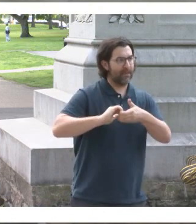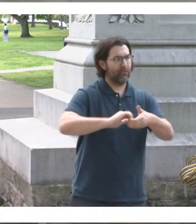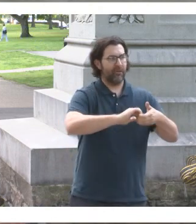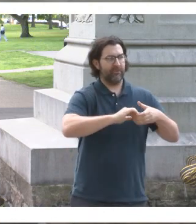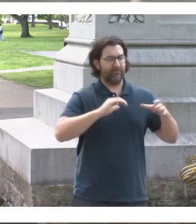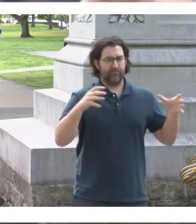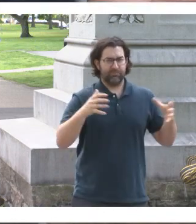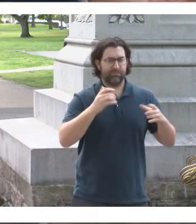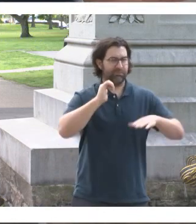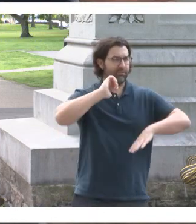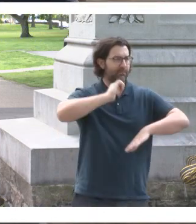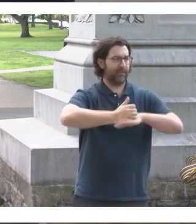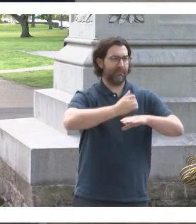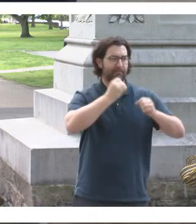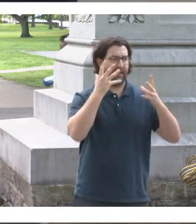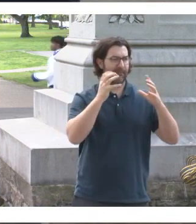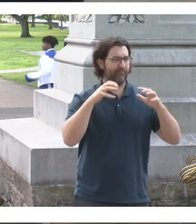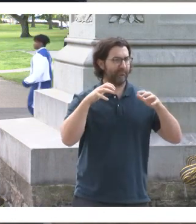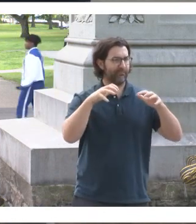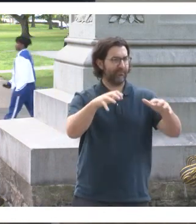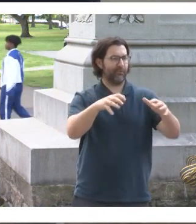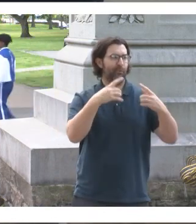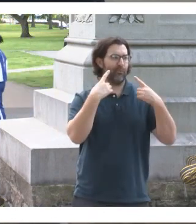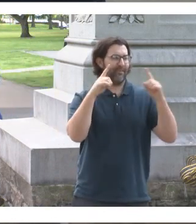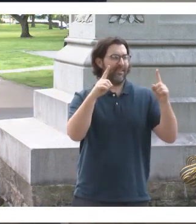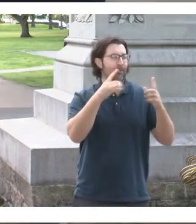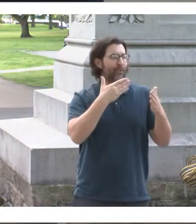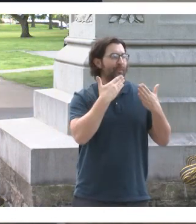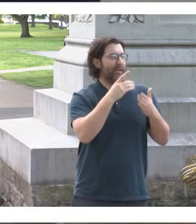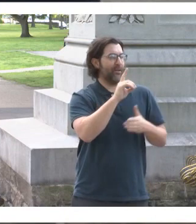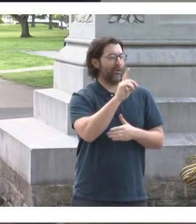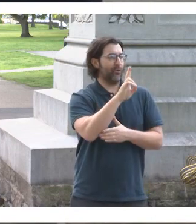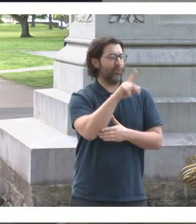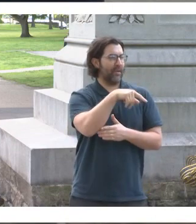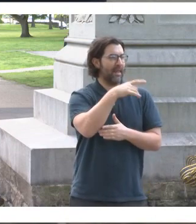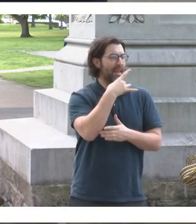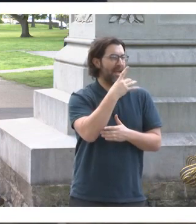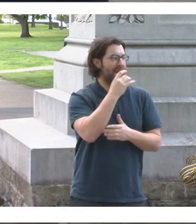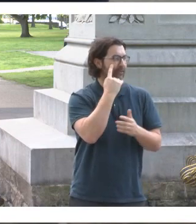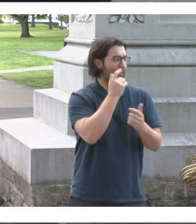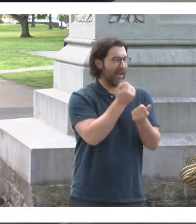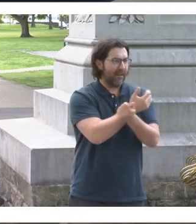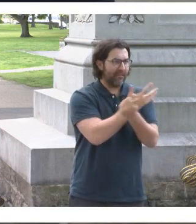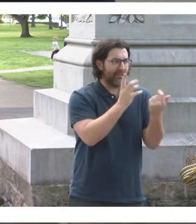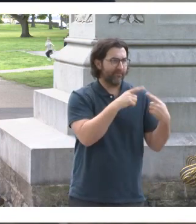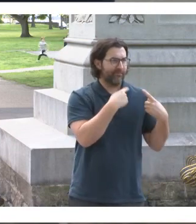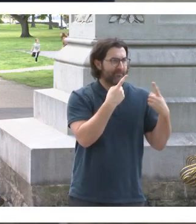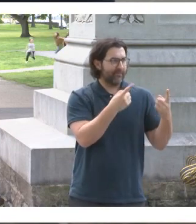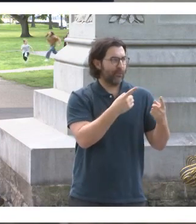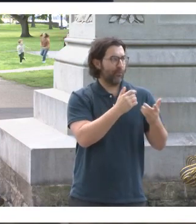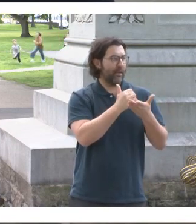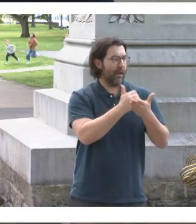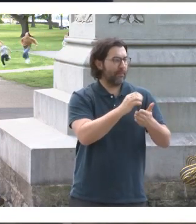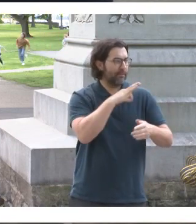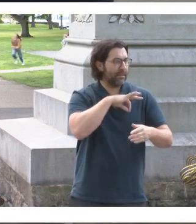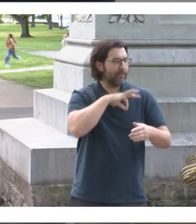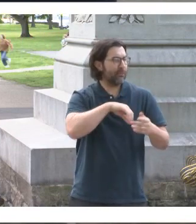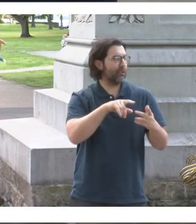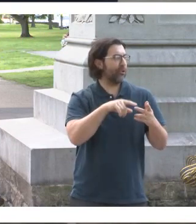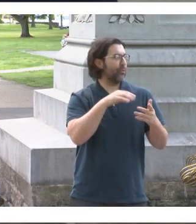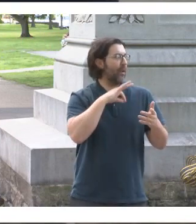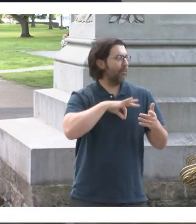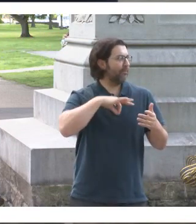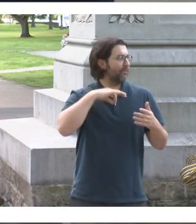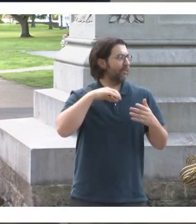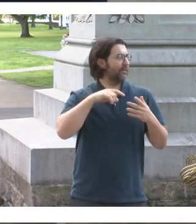and organizations. And I want to thank Duquesne Light for all that they've done for this, Energize Pittsburgh, and everything else that you're helping the